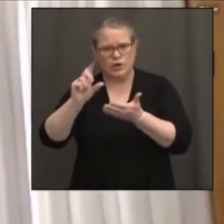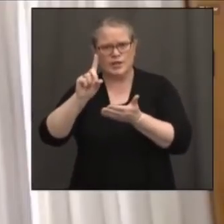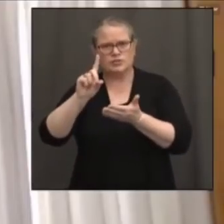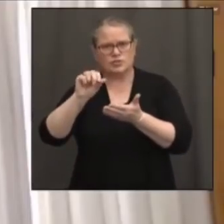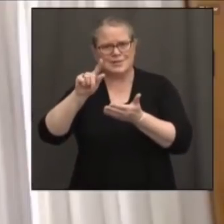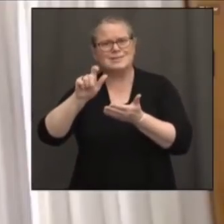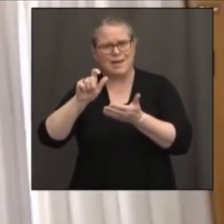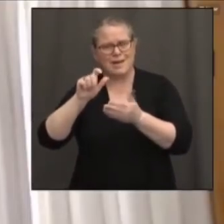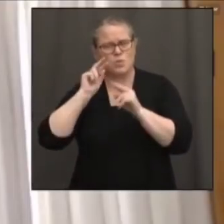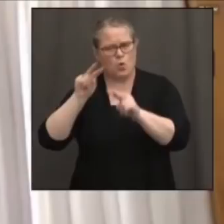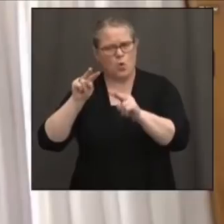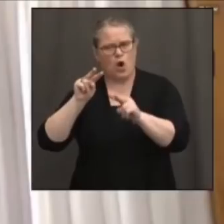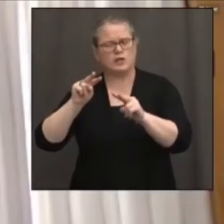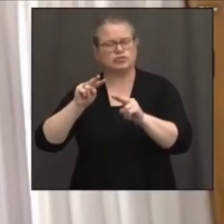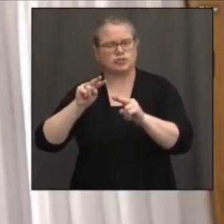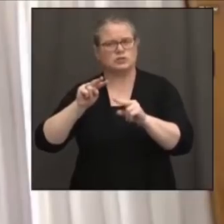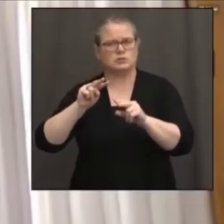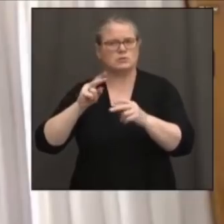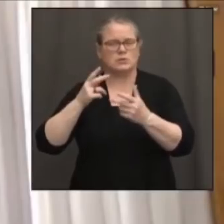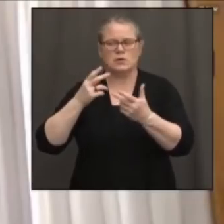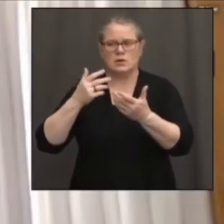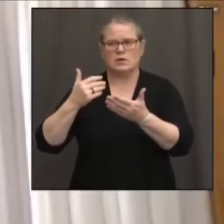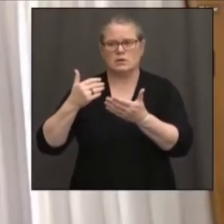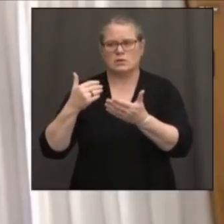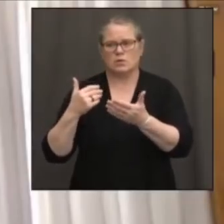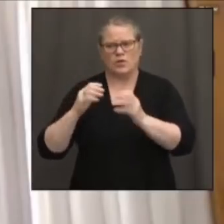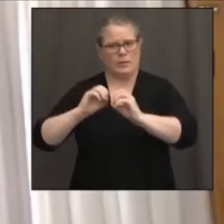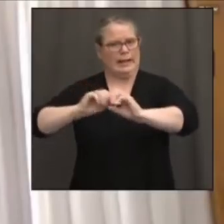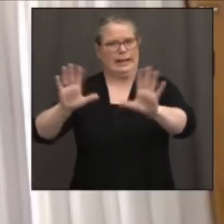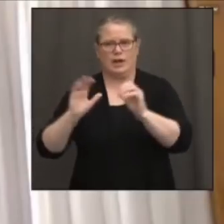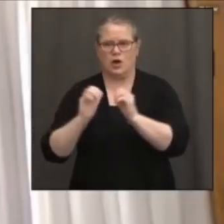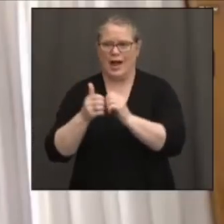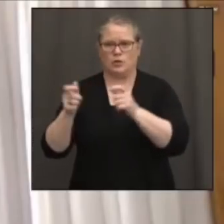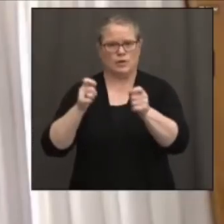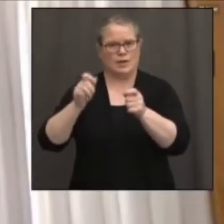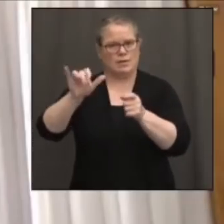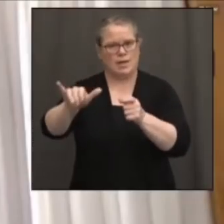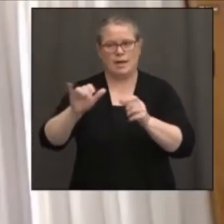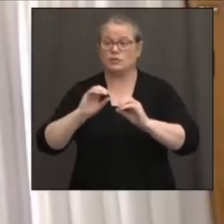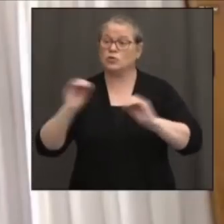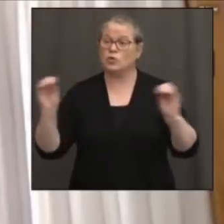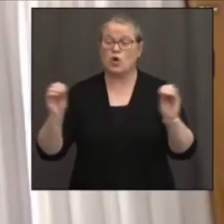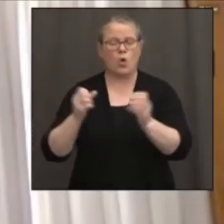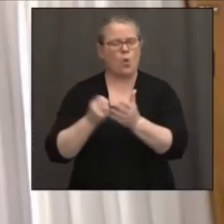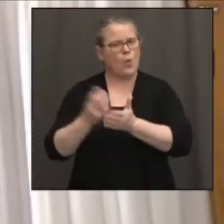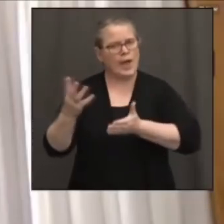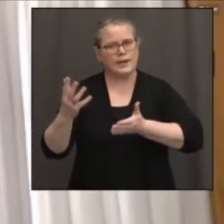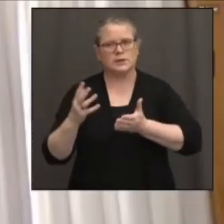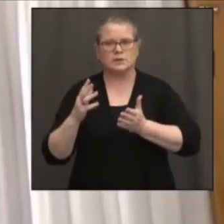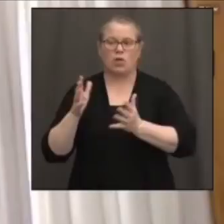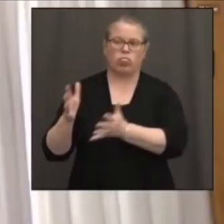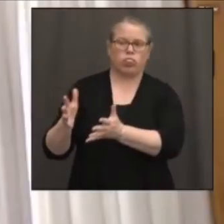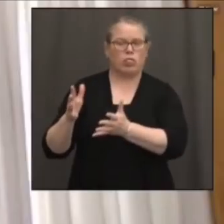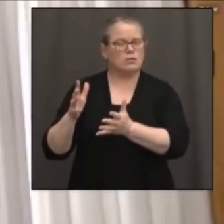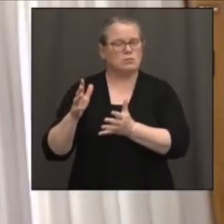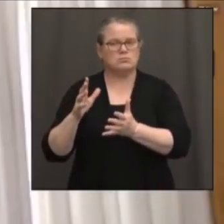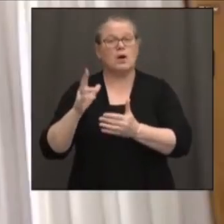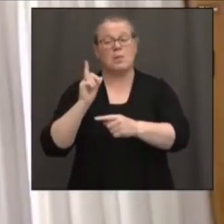clear instructions about how to do that. So nothing's at risk of going to waste anytime soon, and we continue to have, plenty of supply going forward as